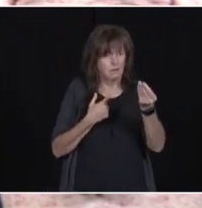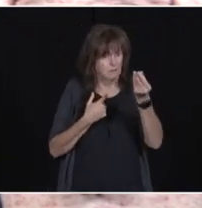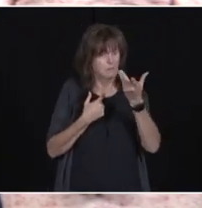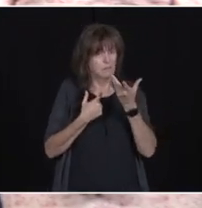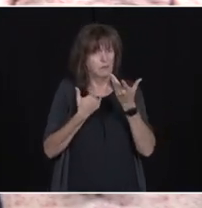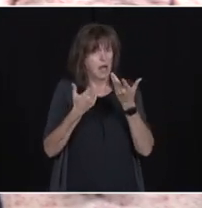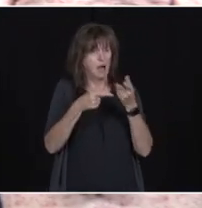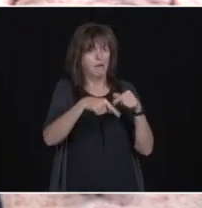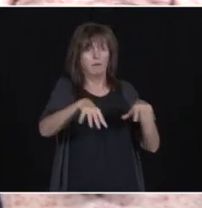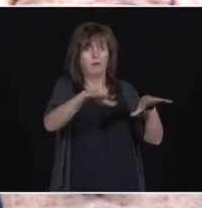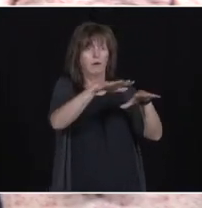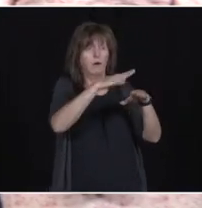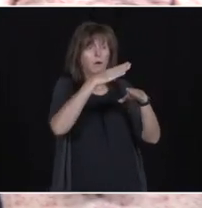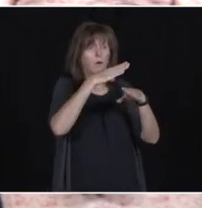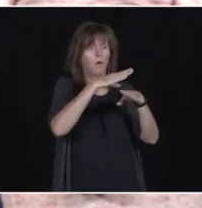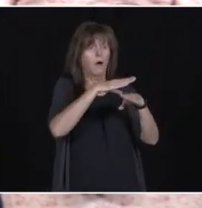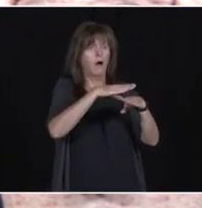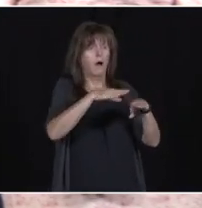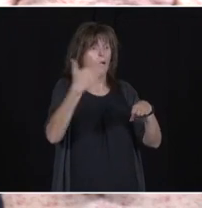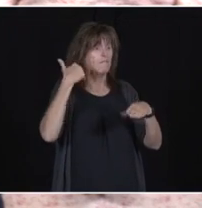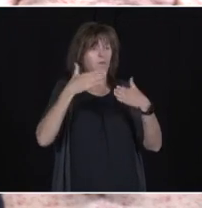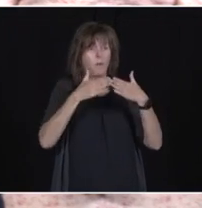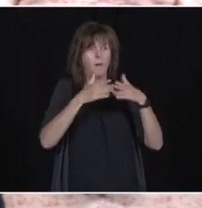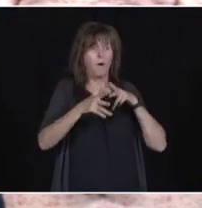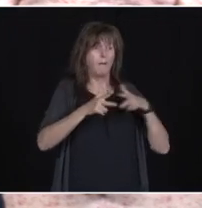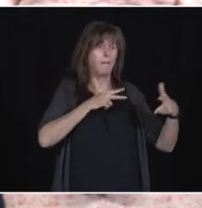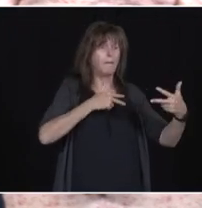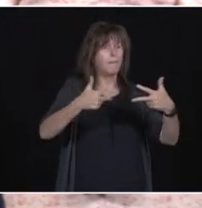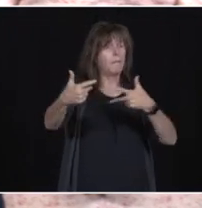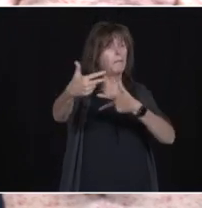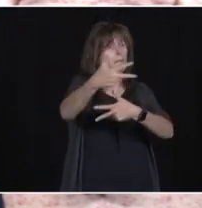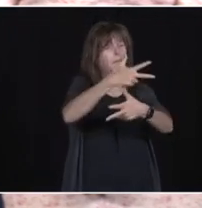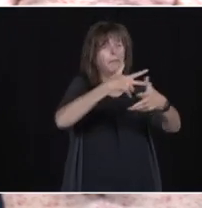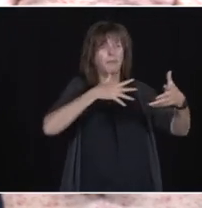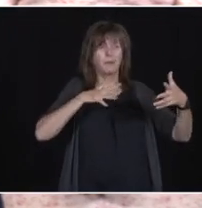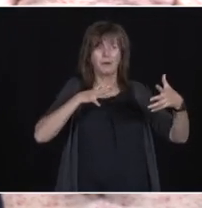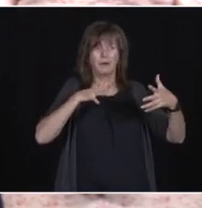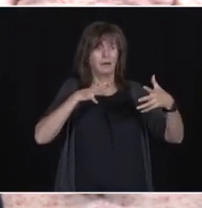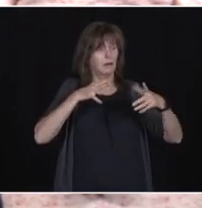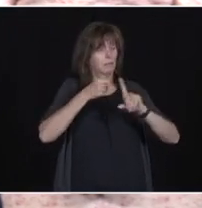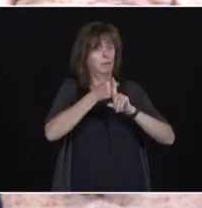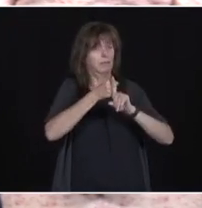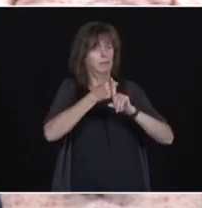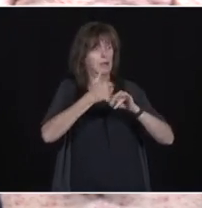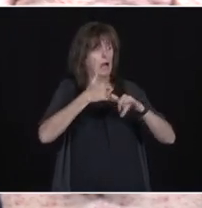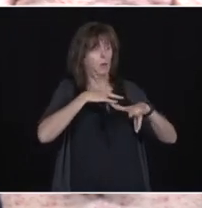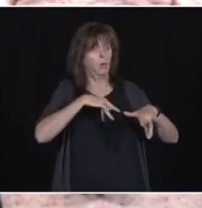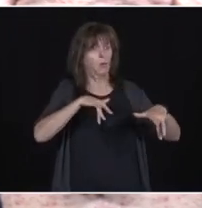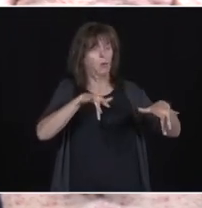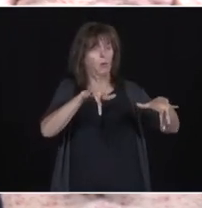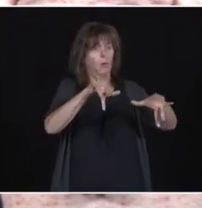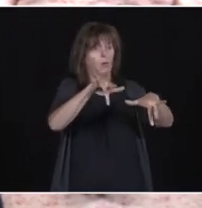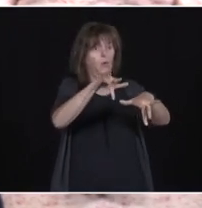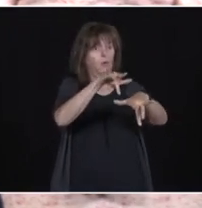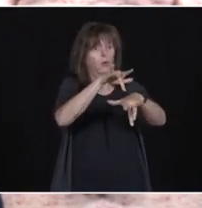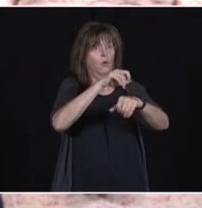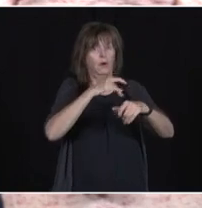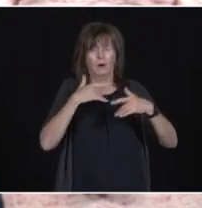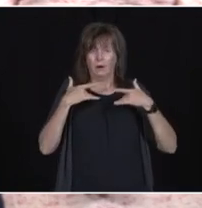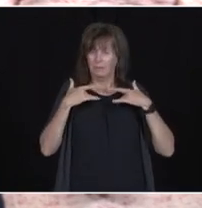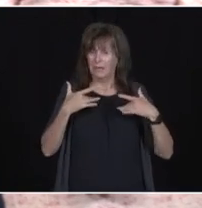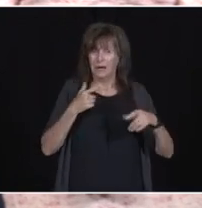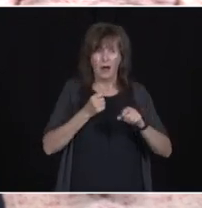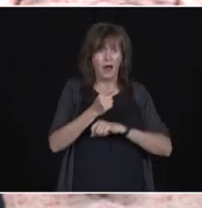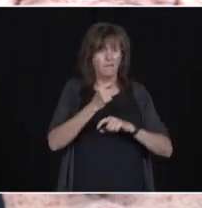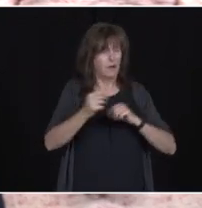to be packed. Now it's absolutely empty. And I had a staff member, ironically, the staff member comes up to